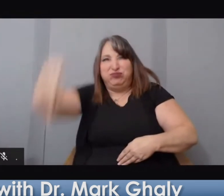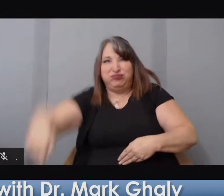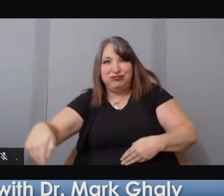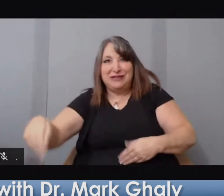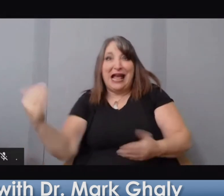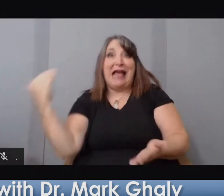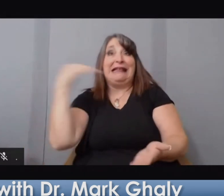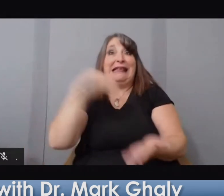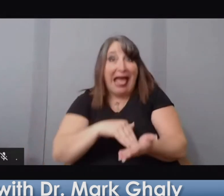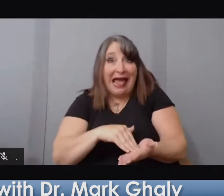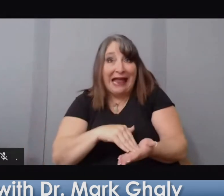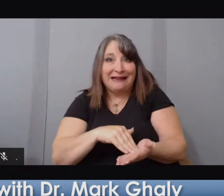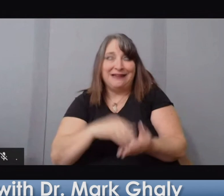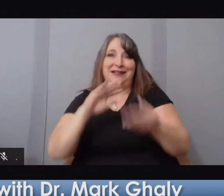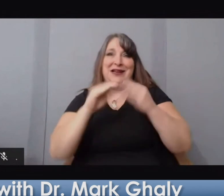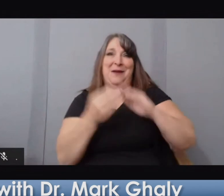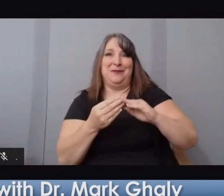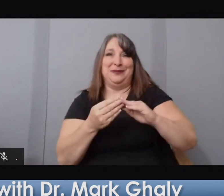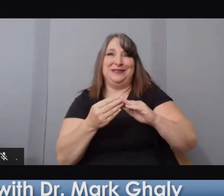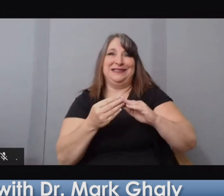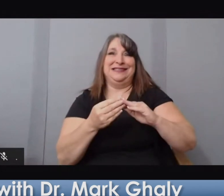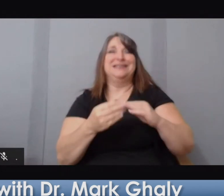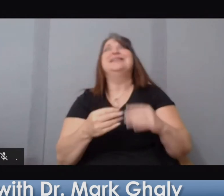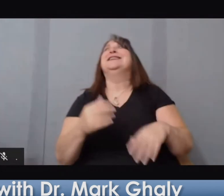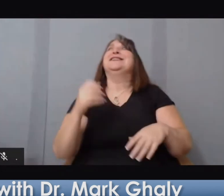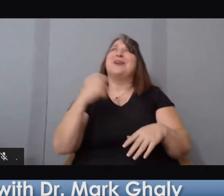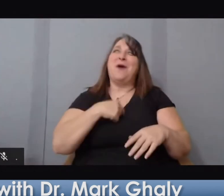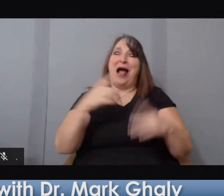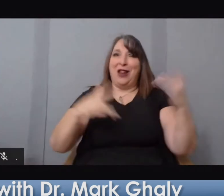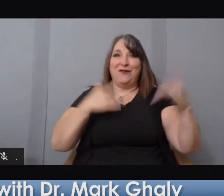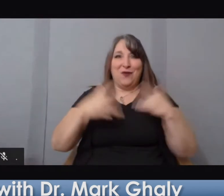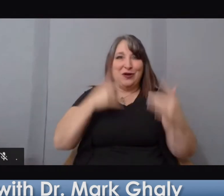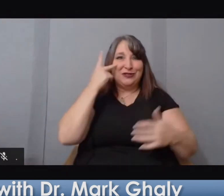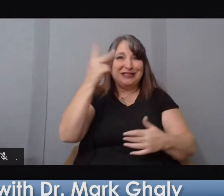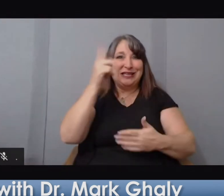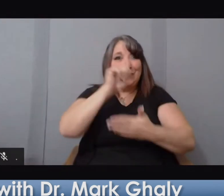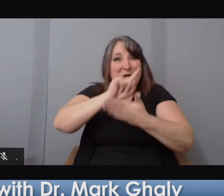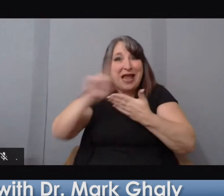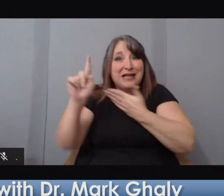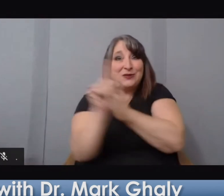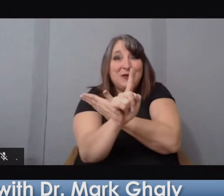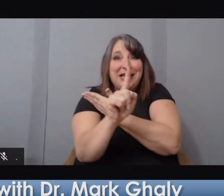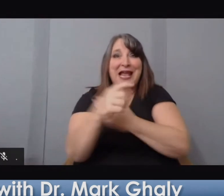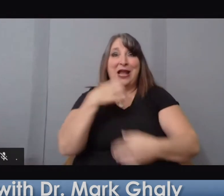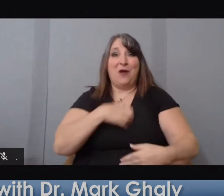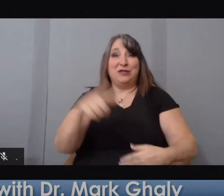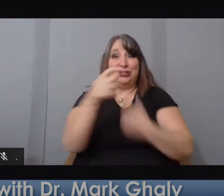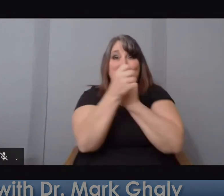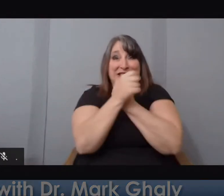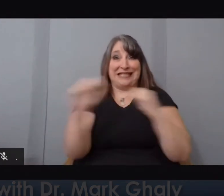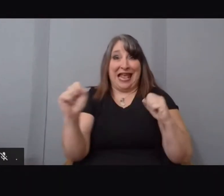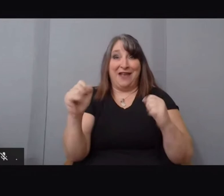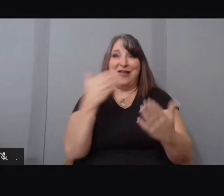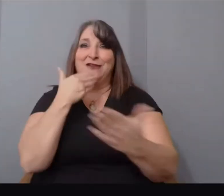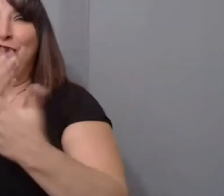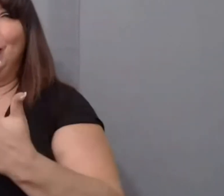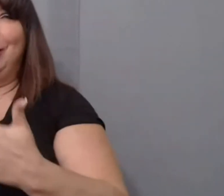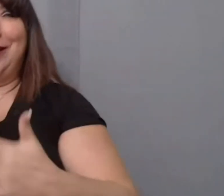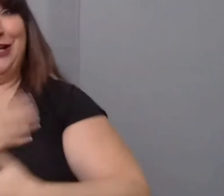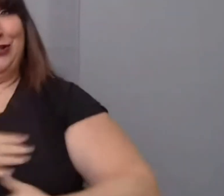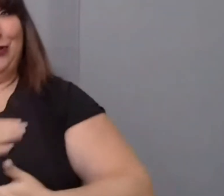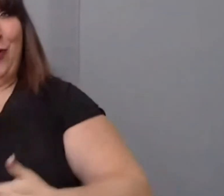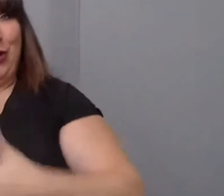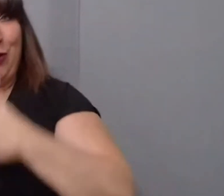that, I look forward to seeing you next week, and I wish each of you a safe and enjoyable weekend.